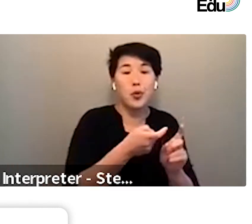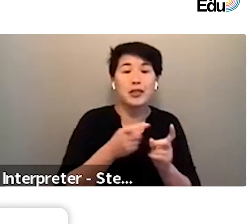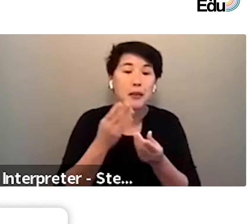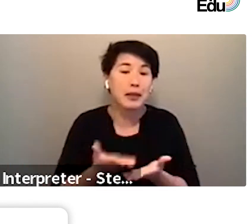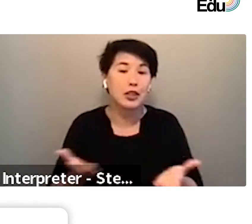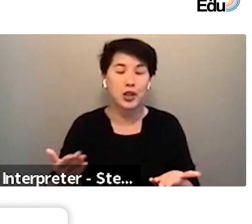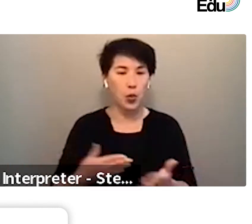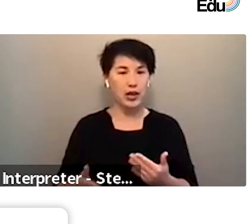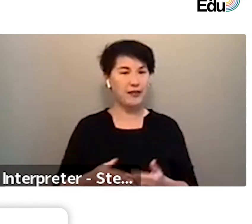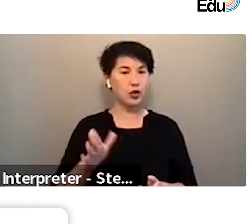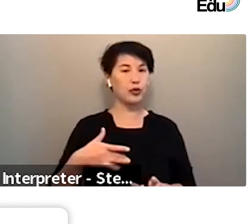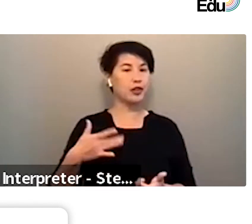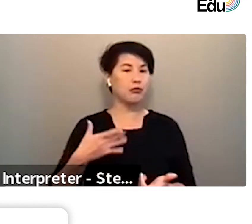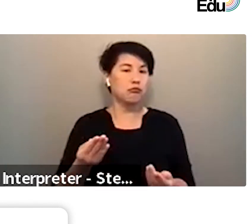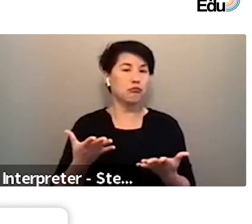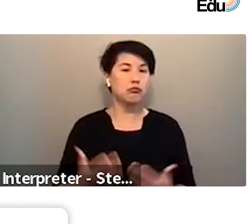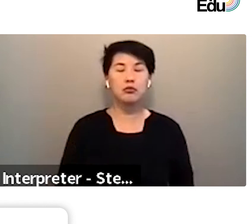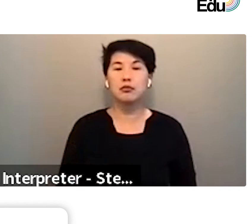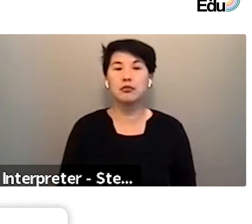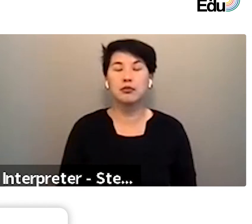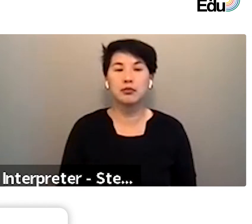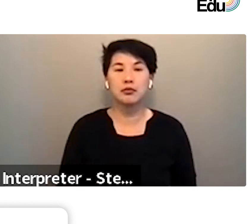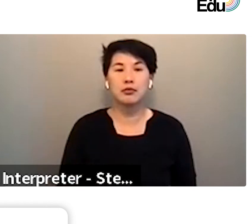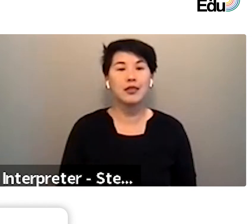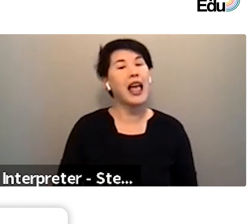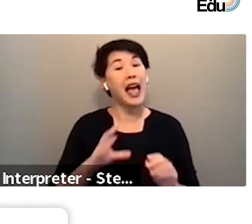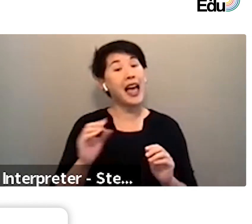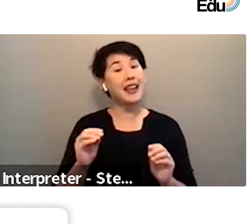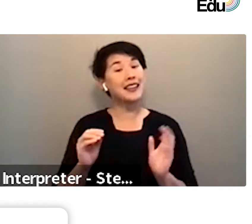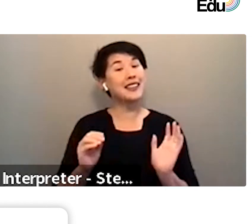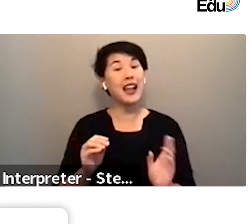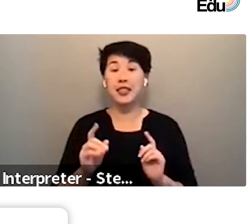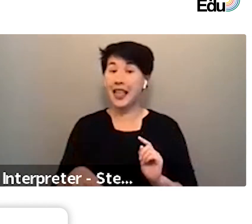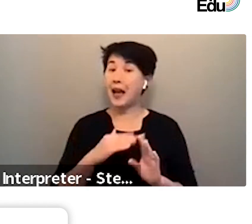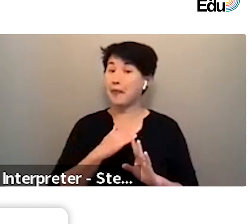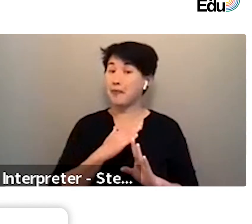would love to. And also let's put a, positive spin, and then how do you overcome that?